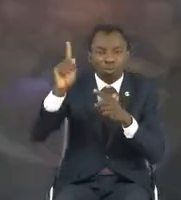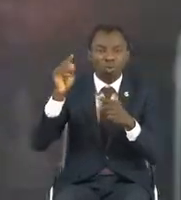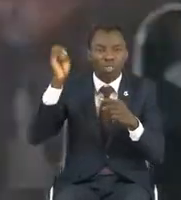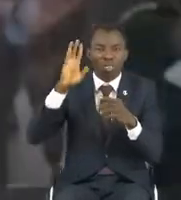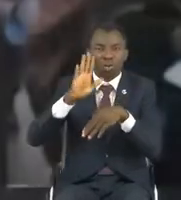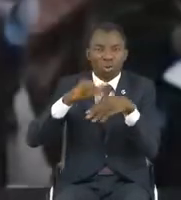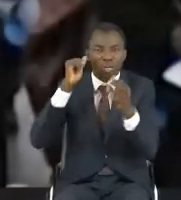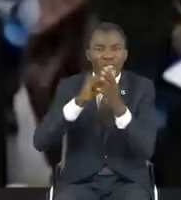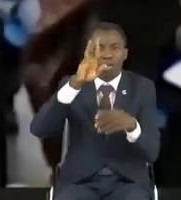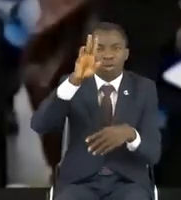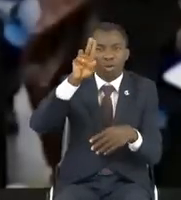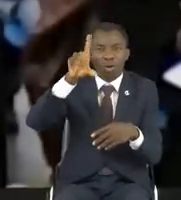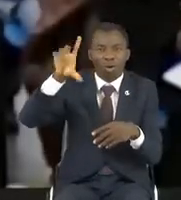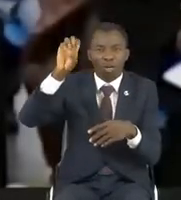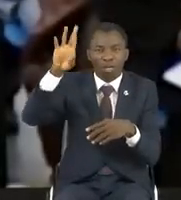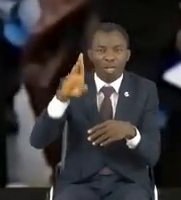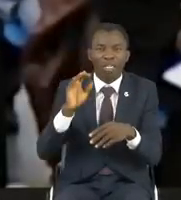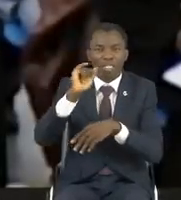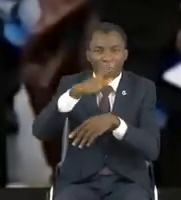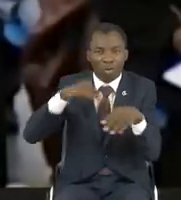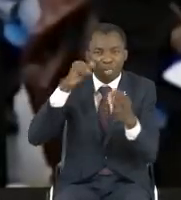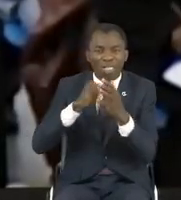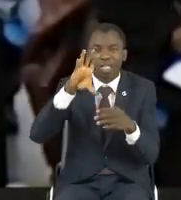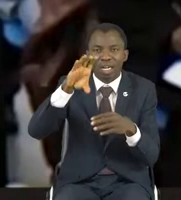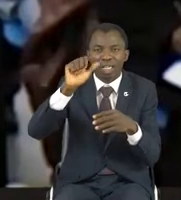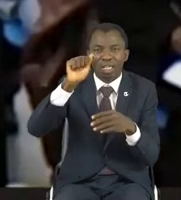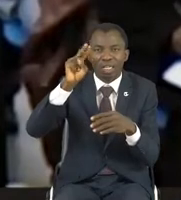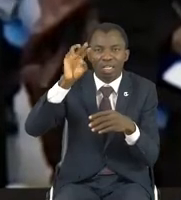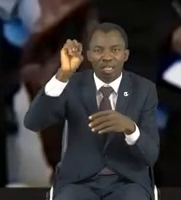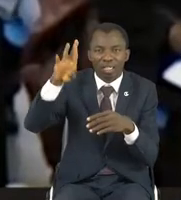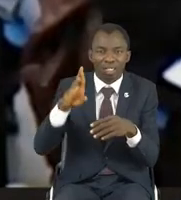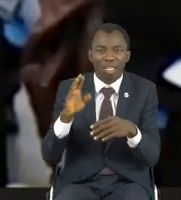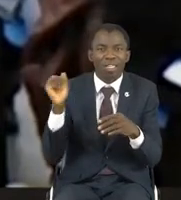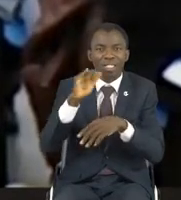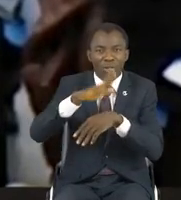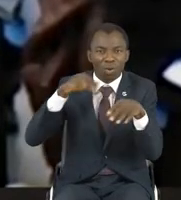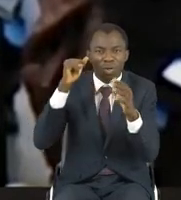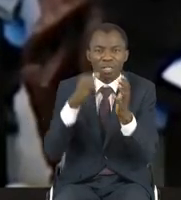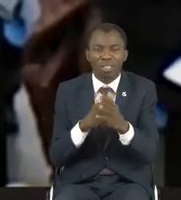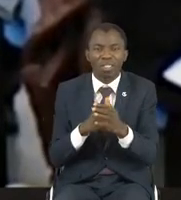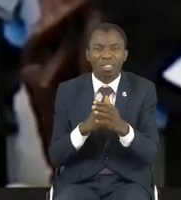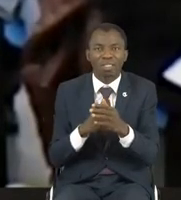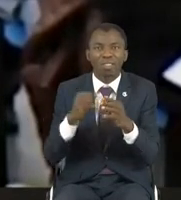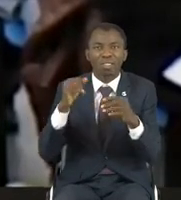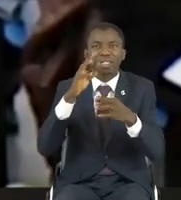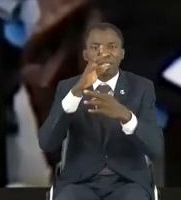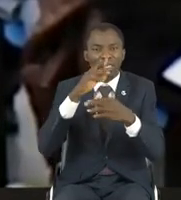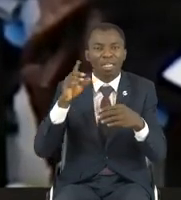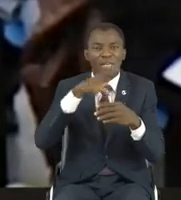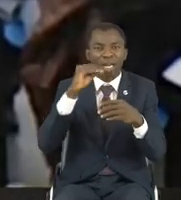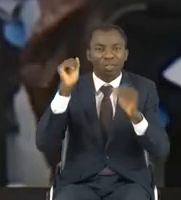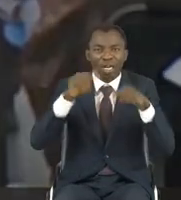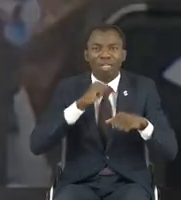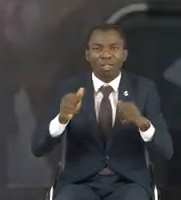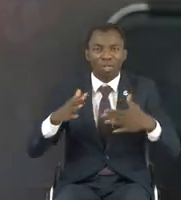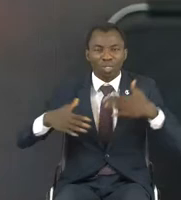Internal wound, they call it cancer. Internal wound, they call it breathlessness, cannot breathe well.